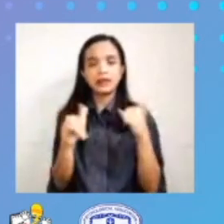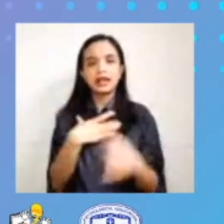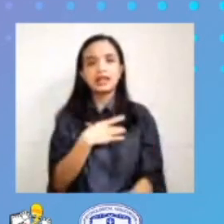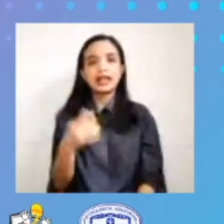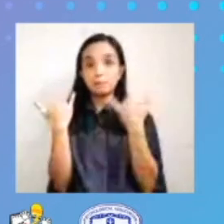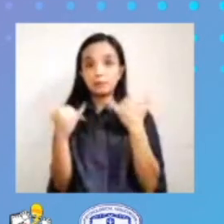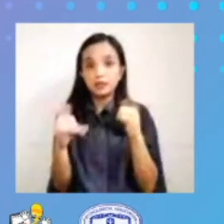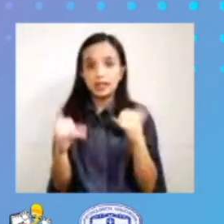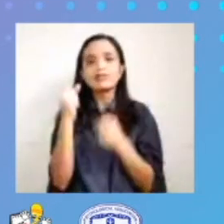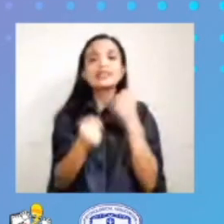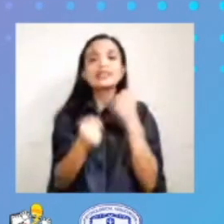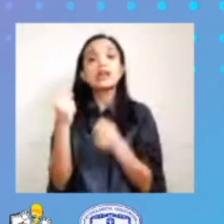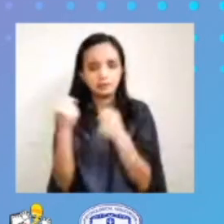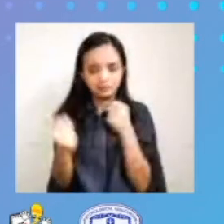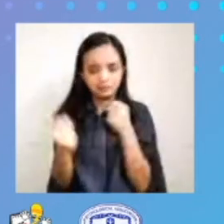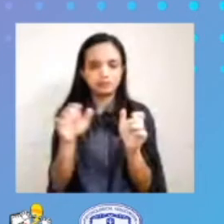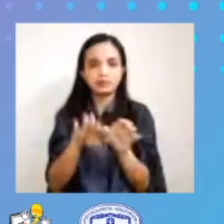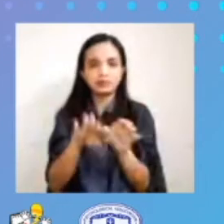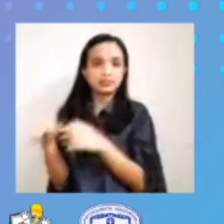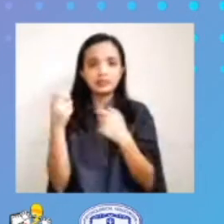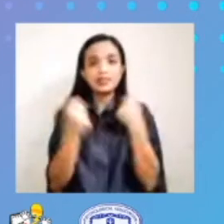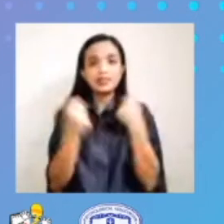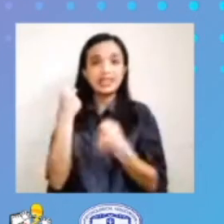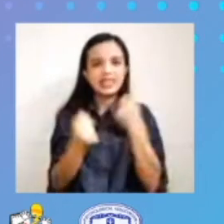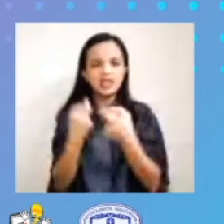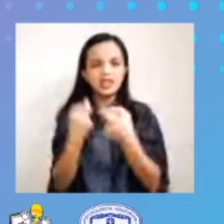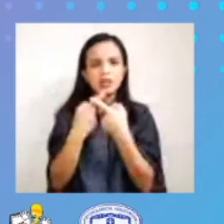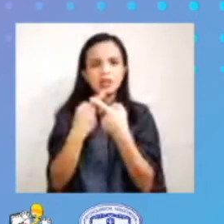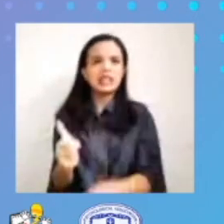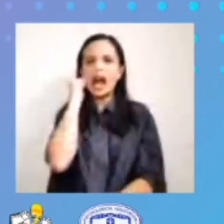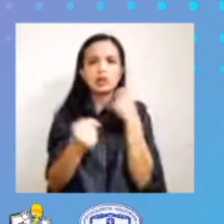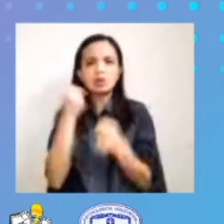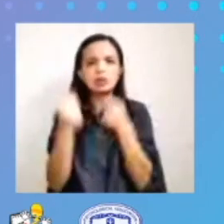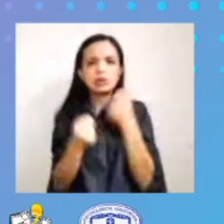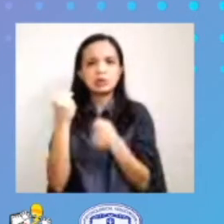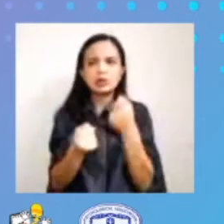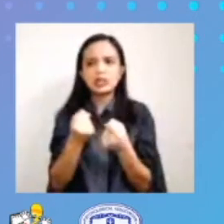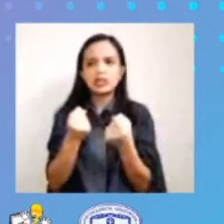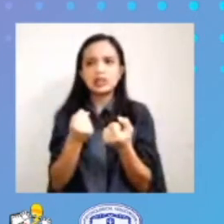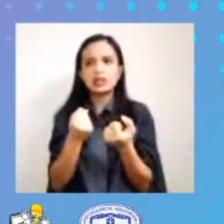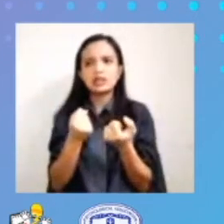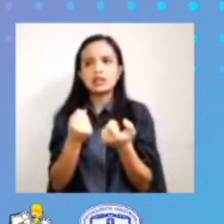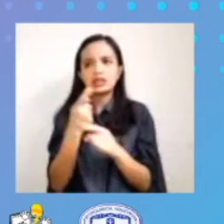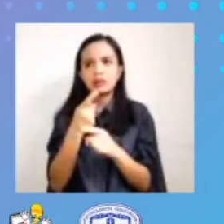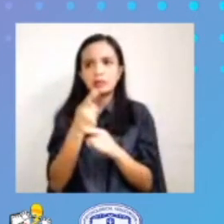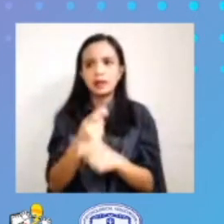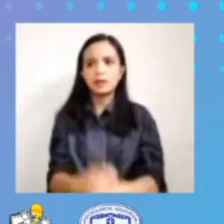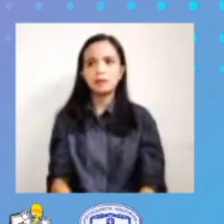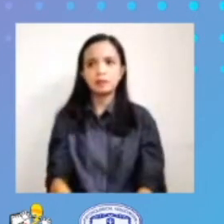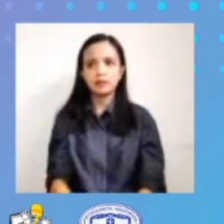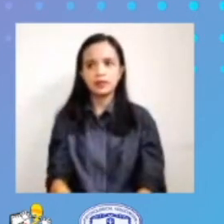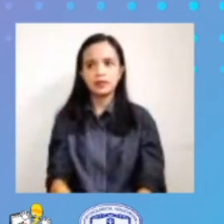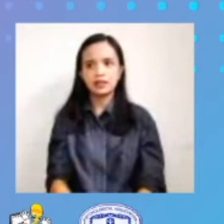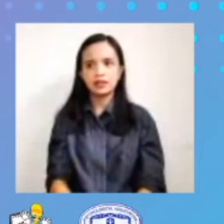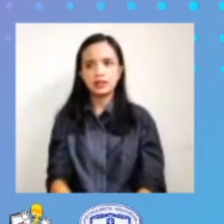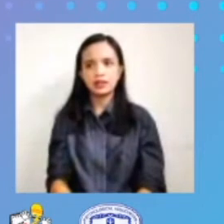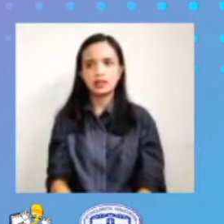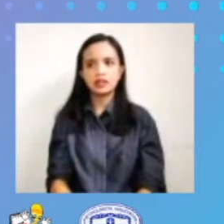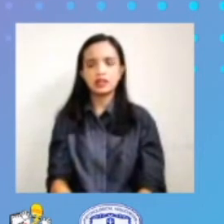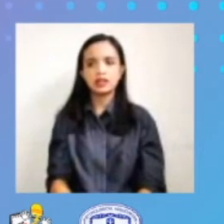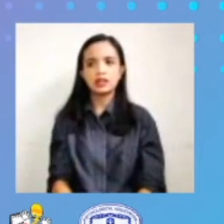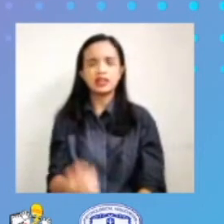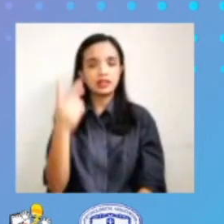functions kasi. We can pull, we can push, we can squat, we can crunch our abs. Many movements